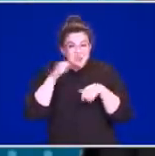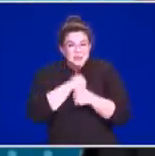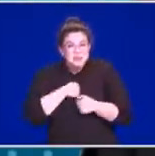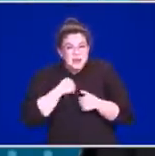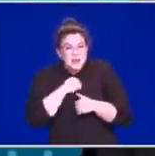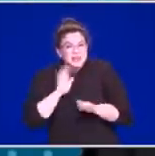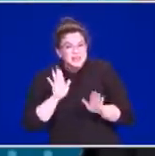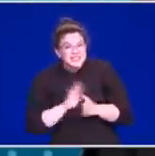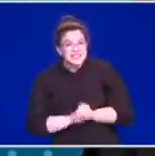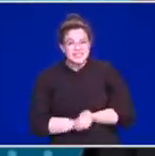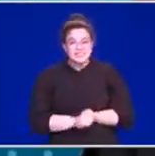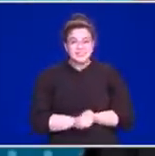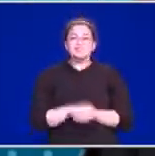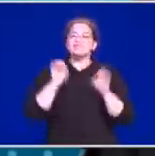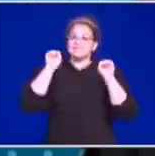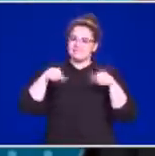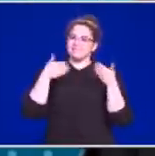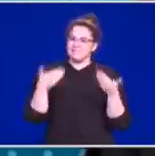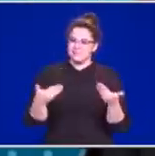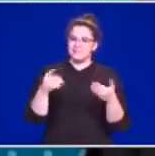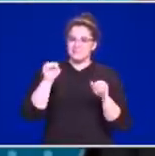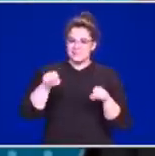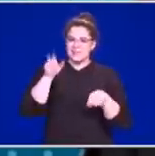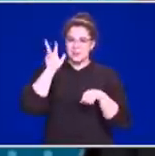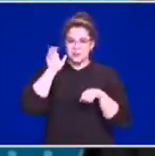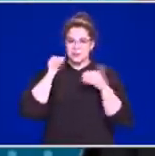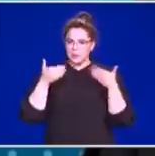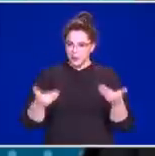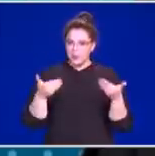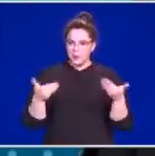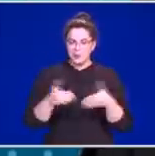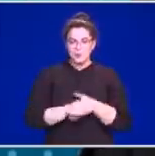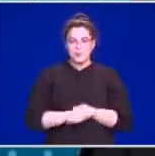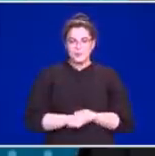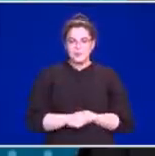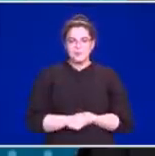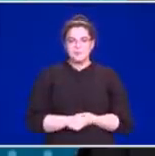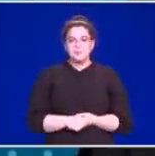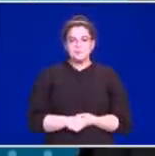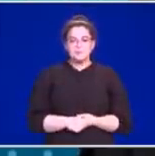apologize. Can hear you now. Go ahead with your question.